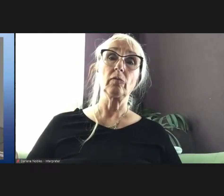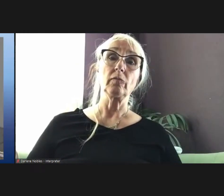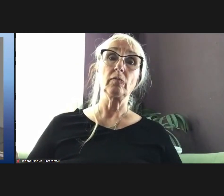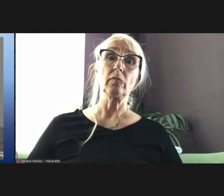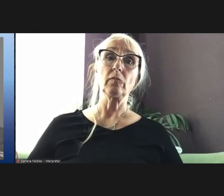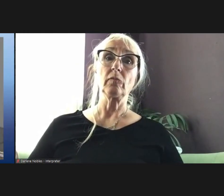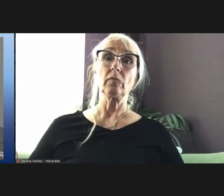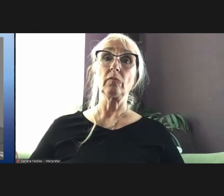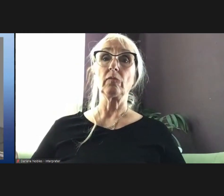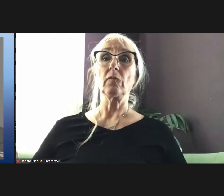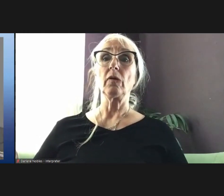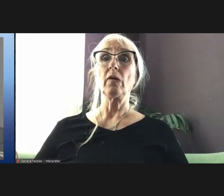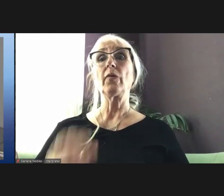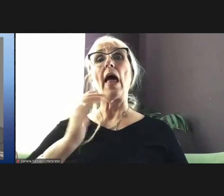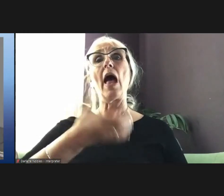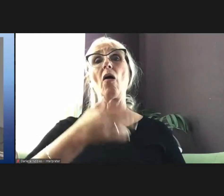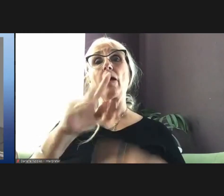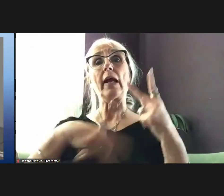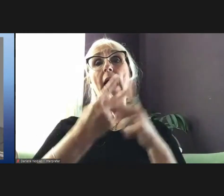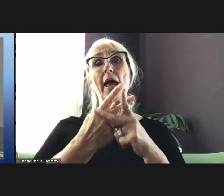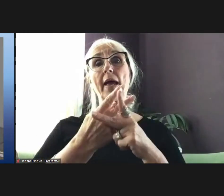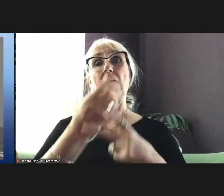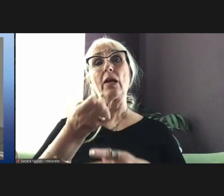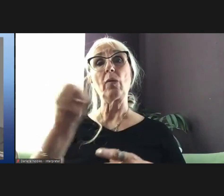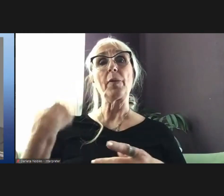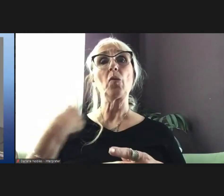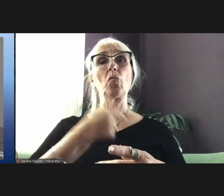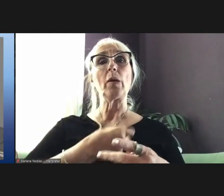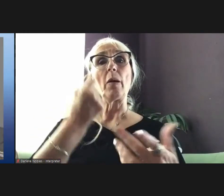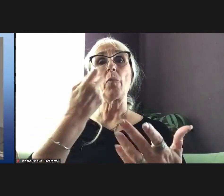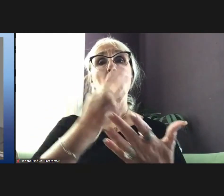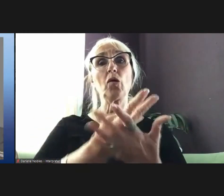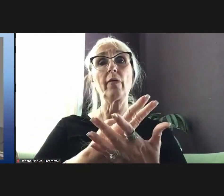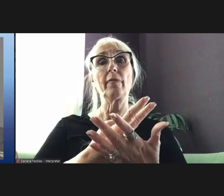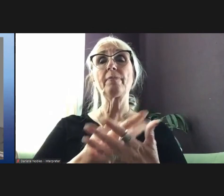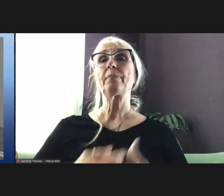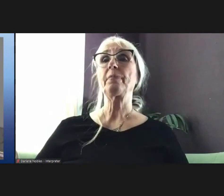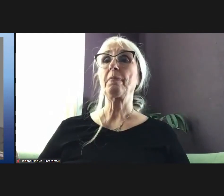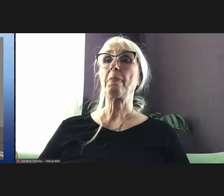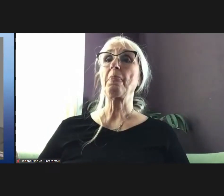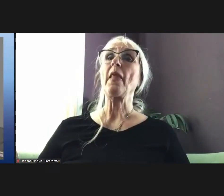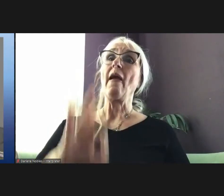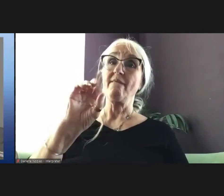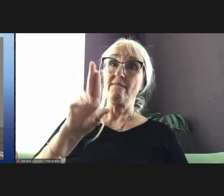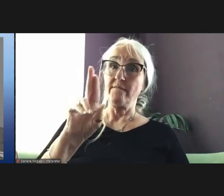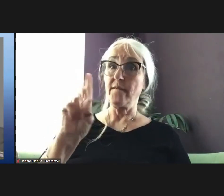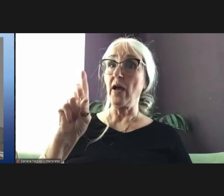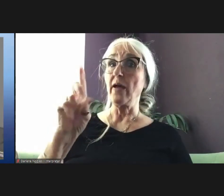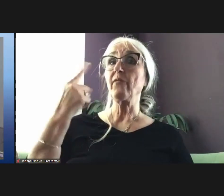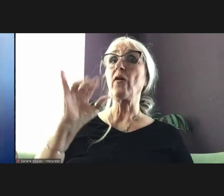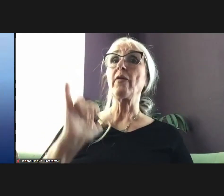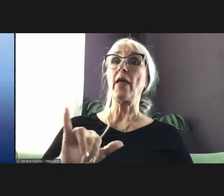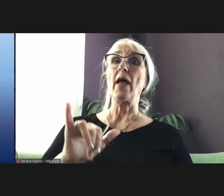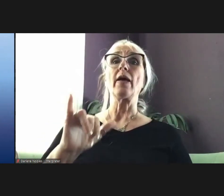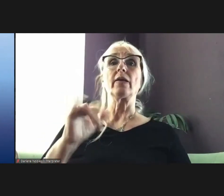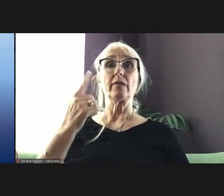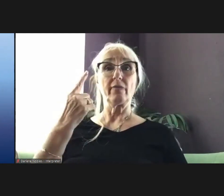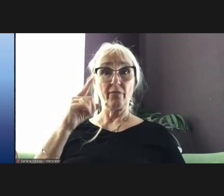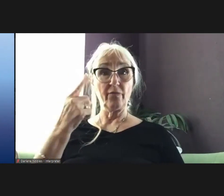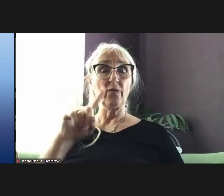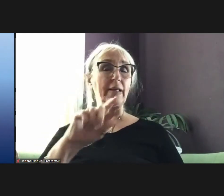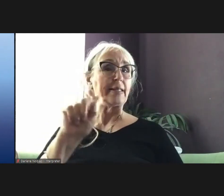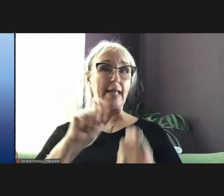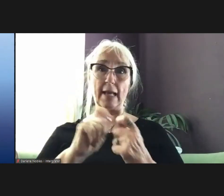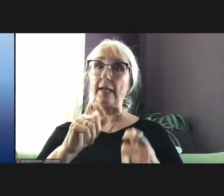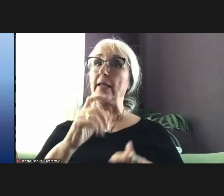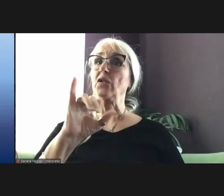type of equipment that we approve. Okay, okay. In this fund specifically, that Justice Court Building Security Fund is what it sounds like. Any